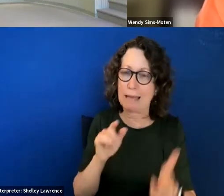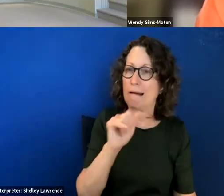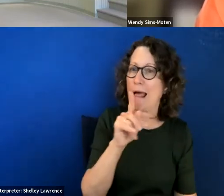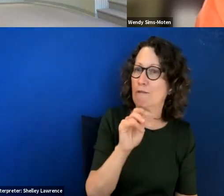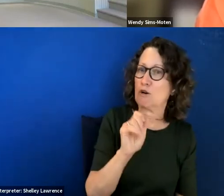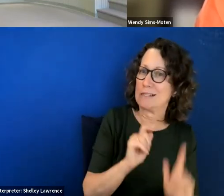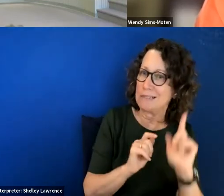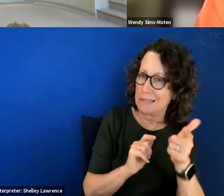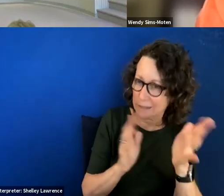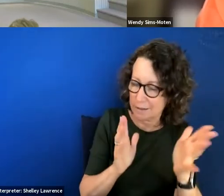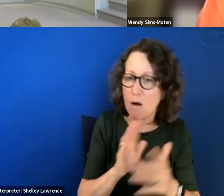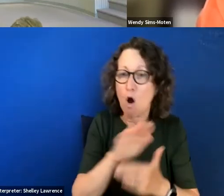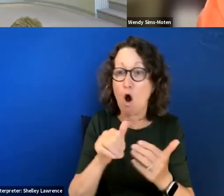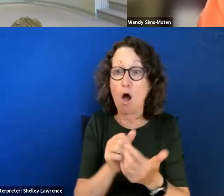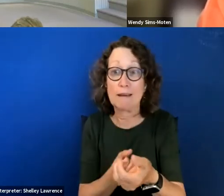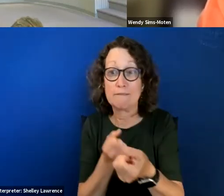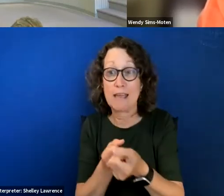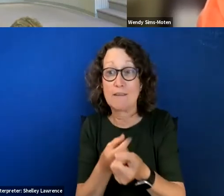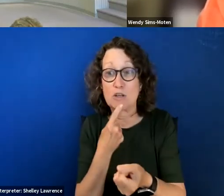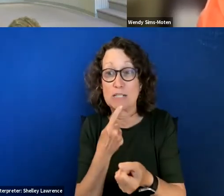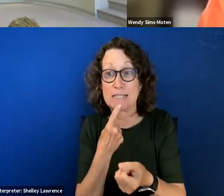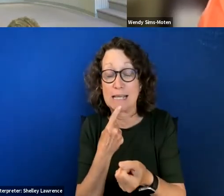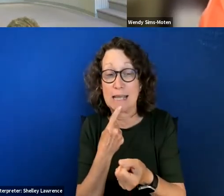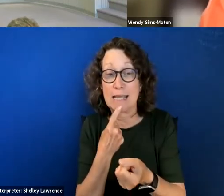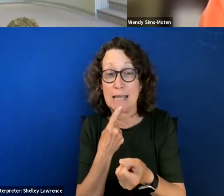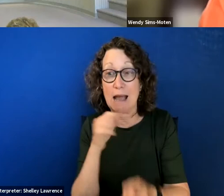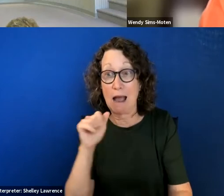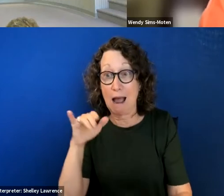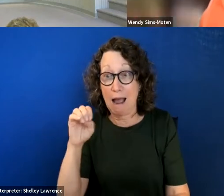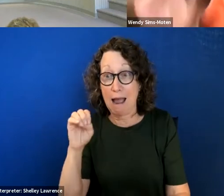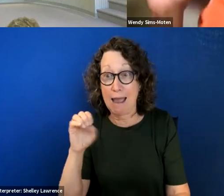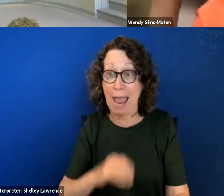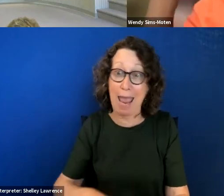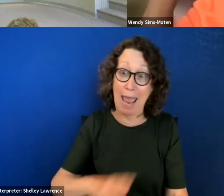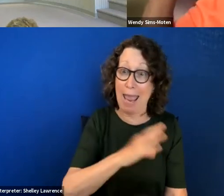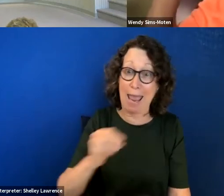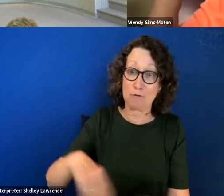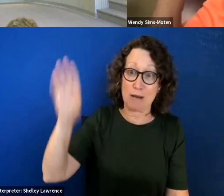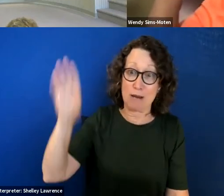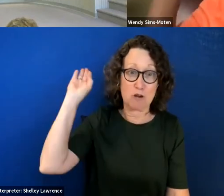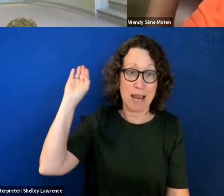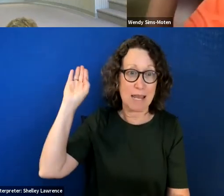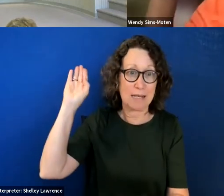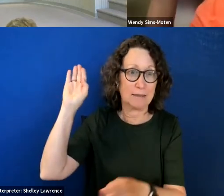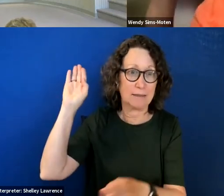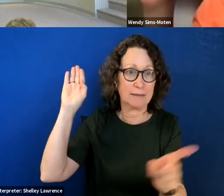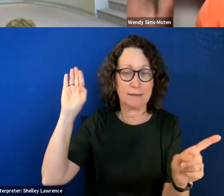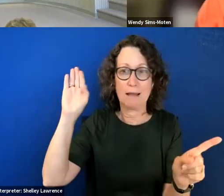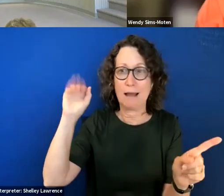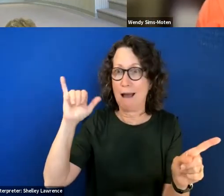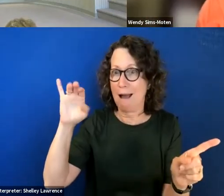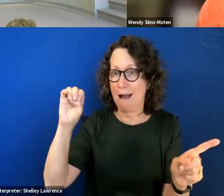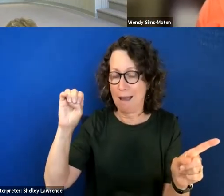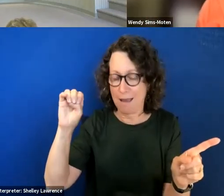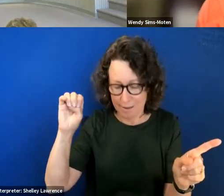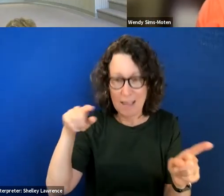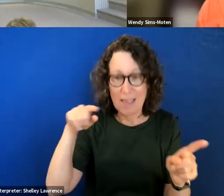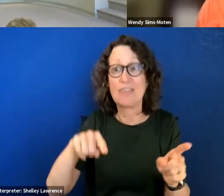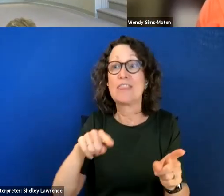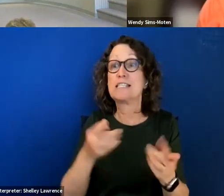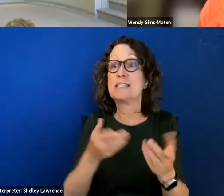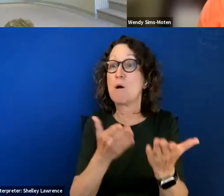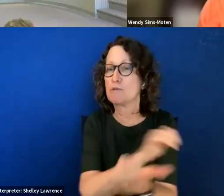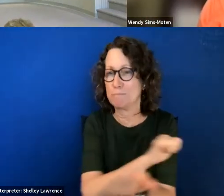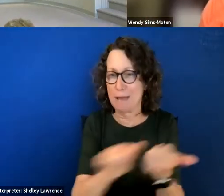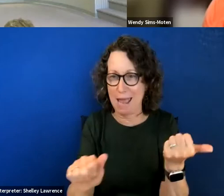Alvarez, great. So all in favor, please signify by saying aye and raising your hand. Aye. Aye. Aye. This motion